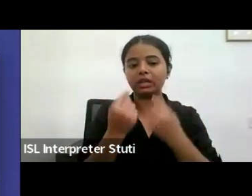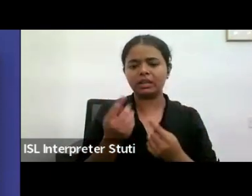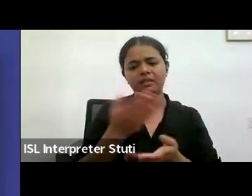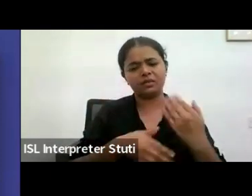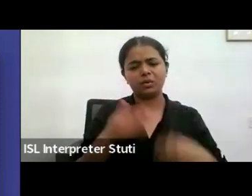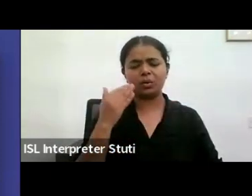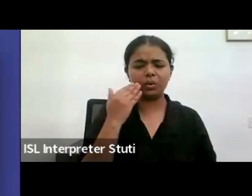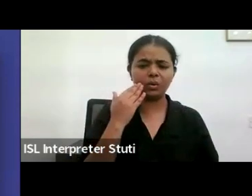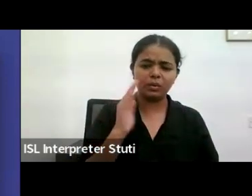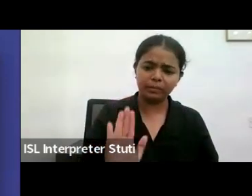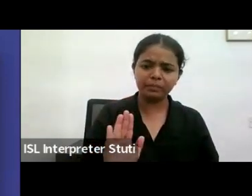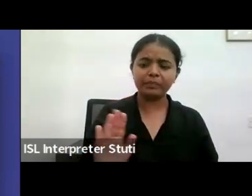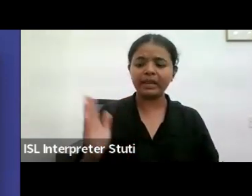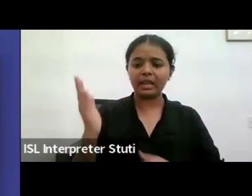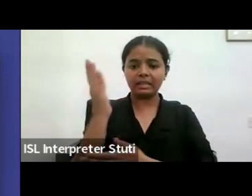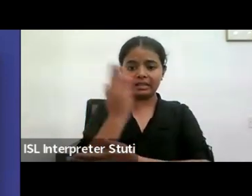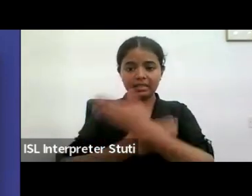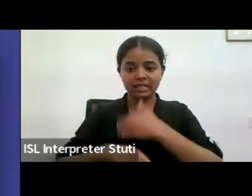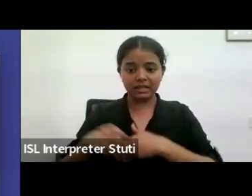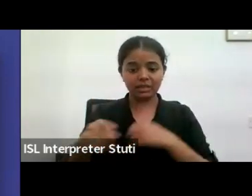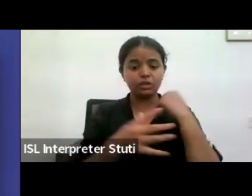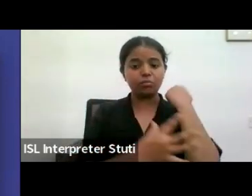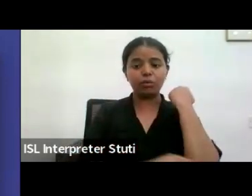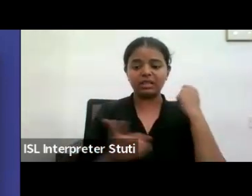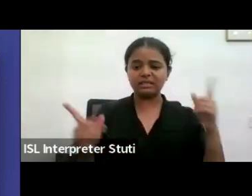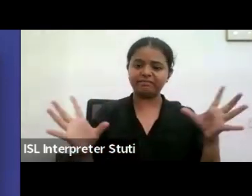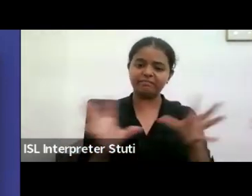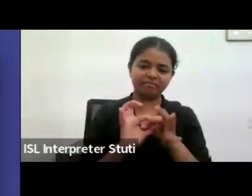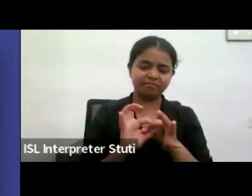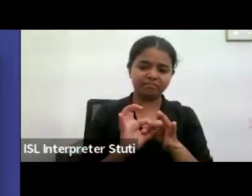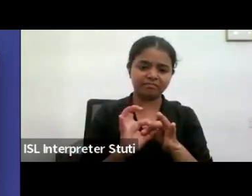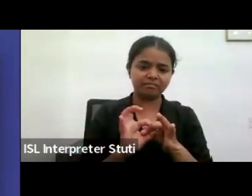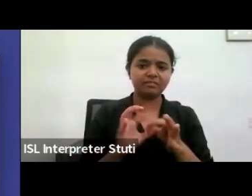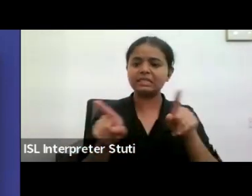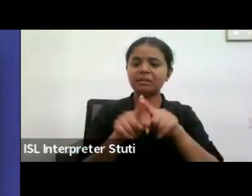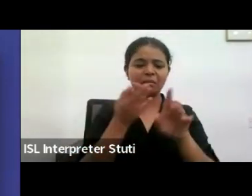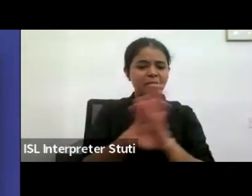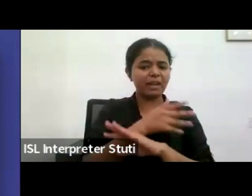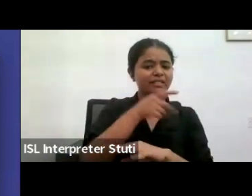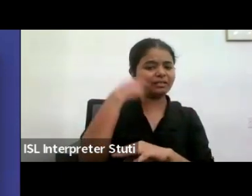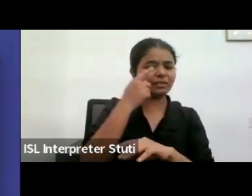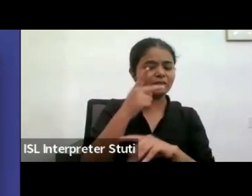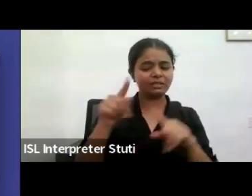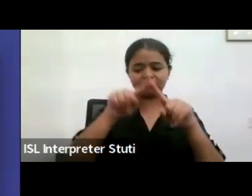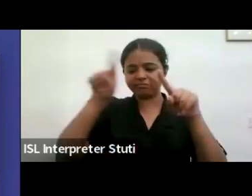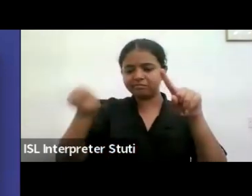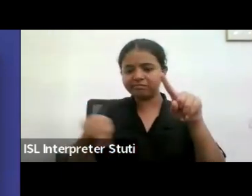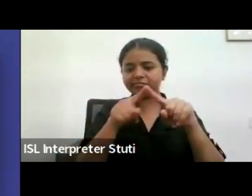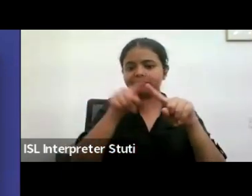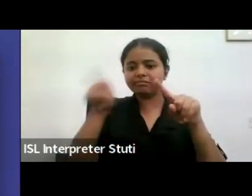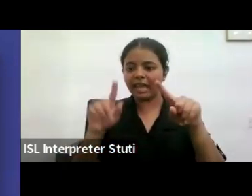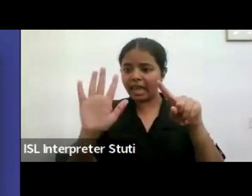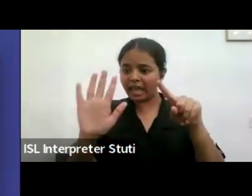strong link between disability and poverty. It's a vicious circle. And it's a vicious cycle. And if there